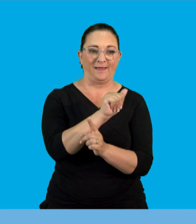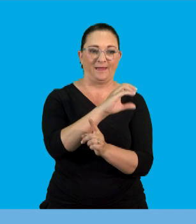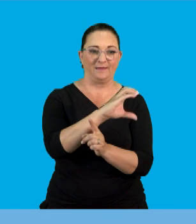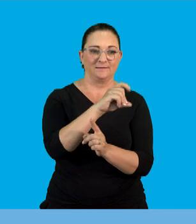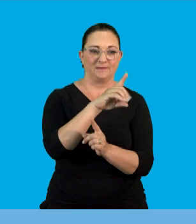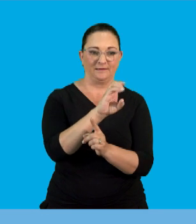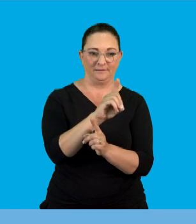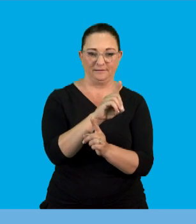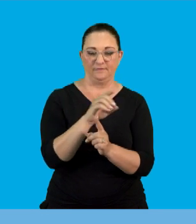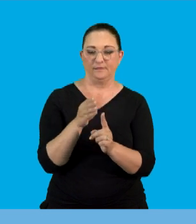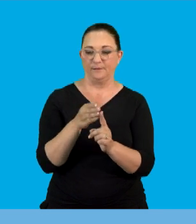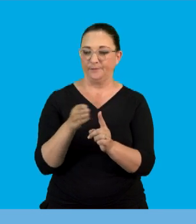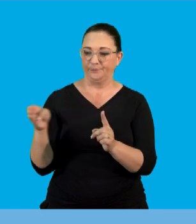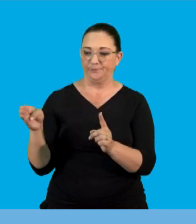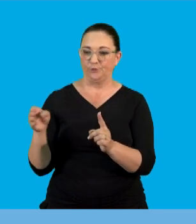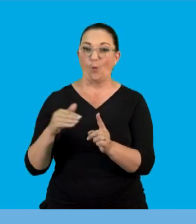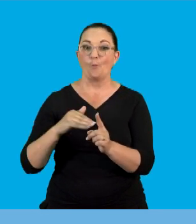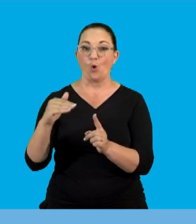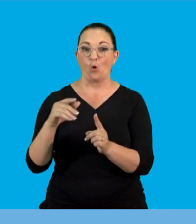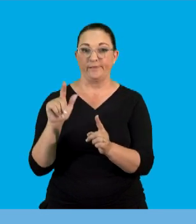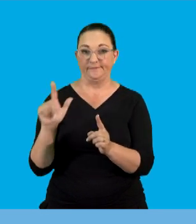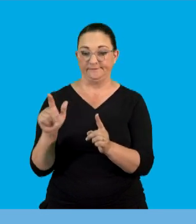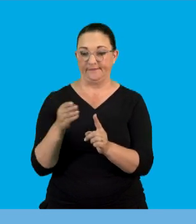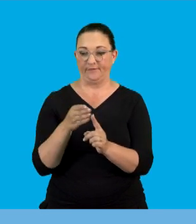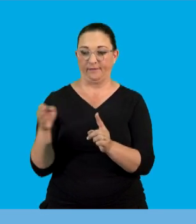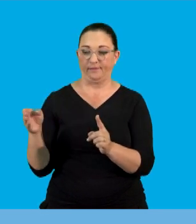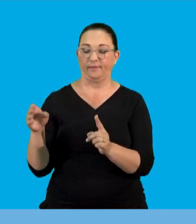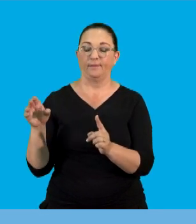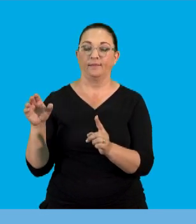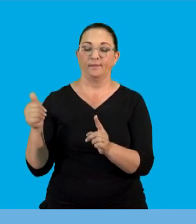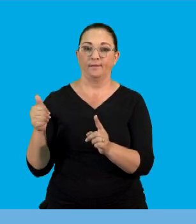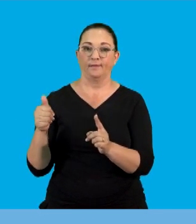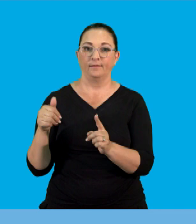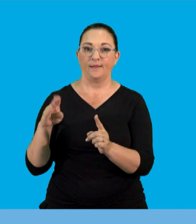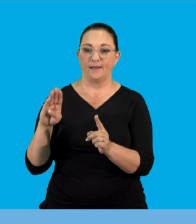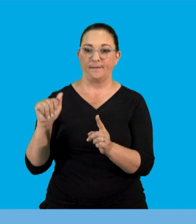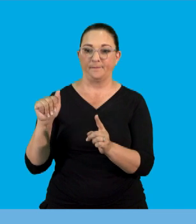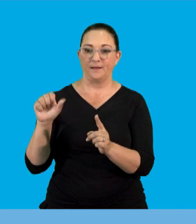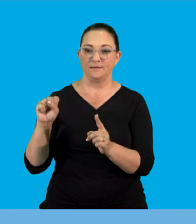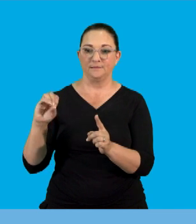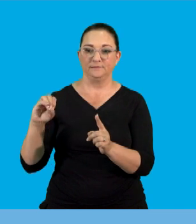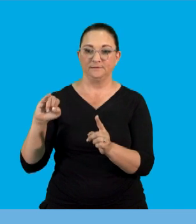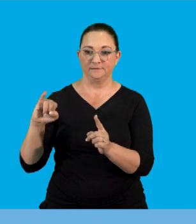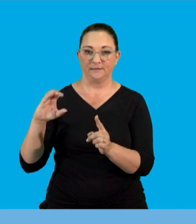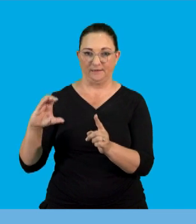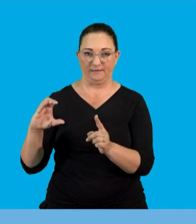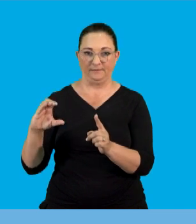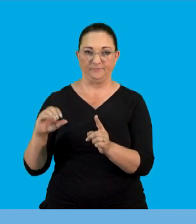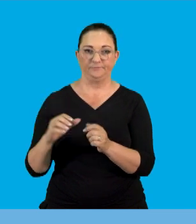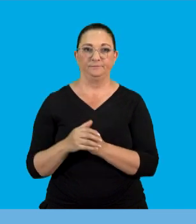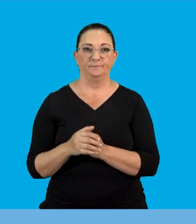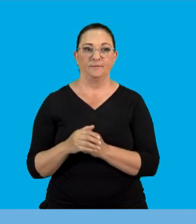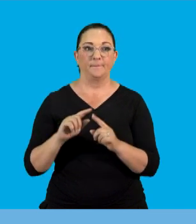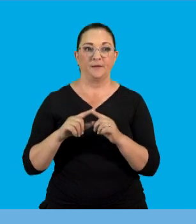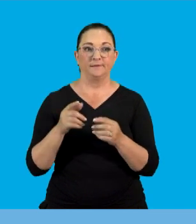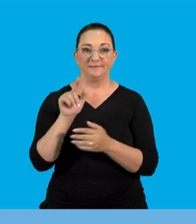than 7, the substance is acidic. If the pH value is greater than 7, then the substance, it is going to be